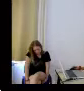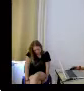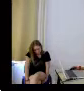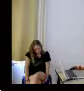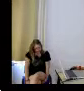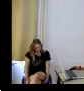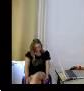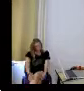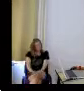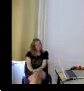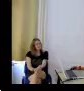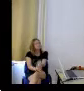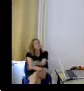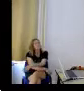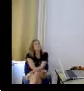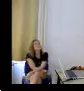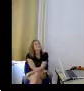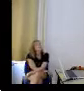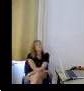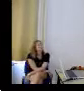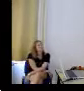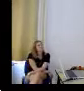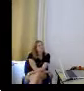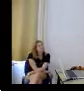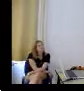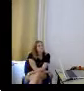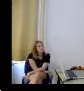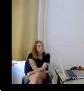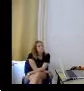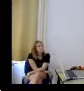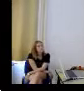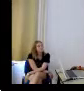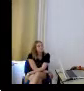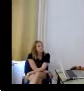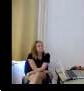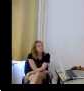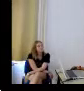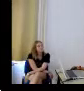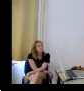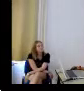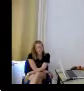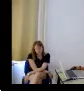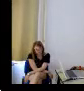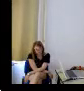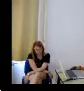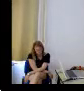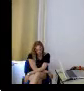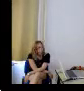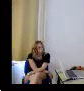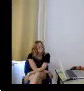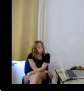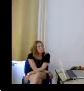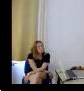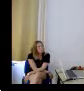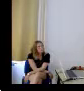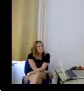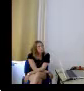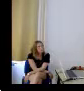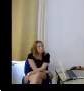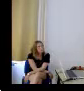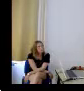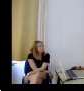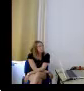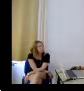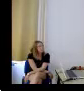of different community services for people with mental health issues and intellectual disabilities. We would